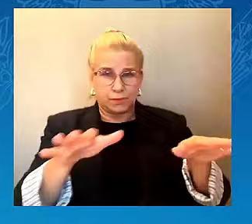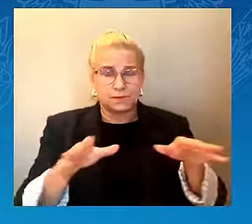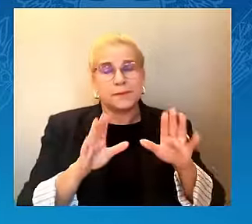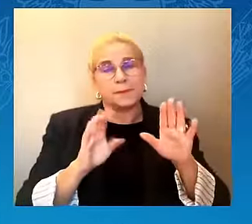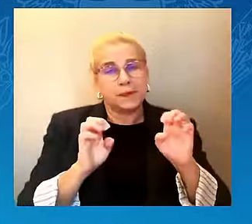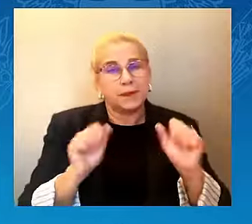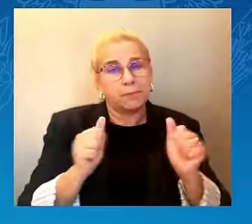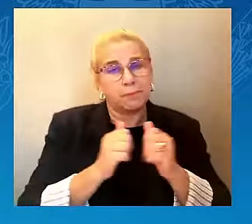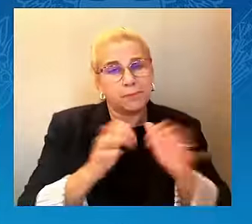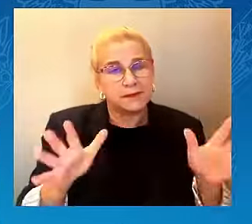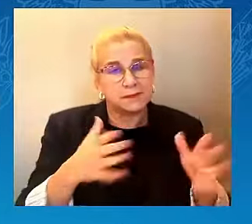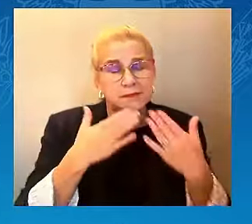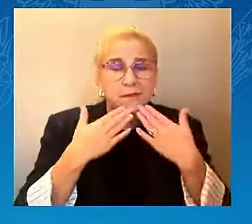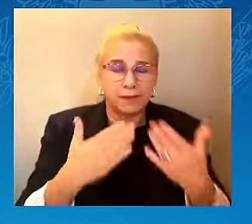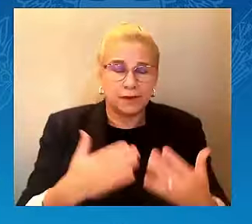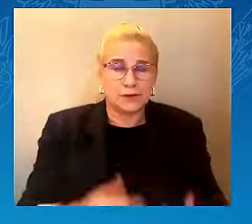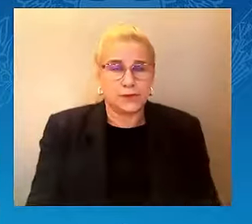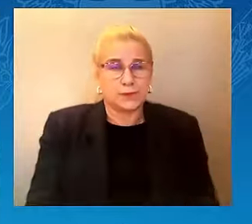Thank you.